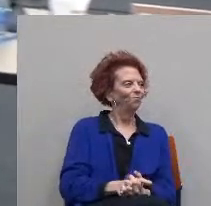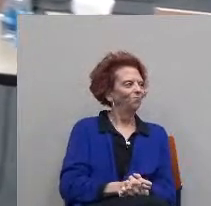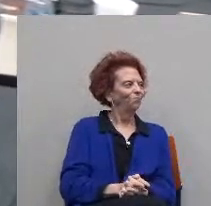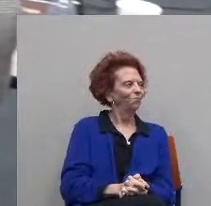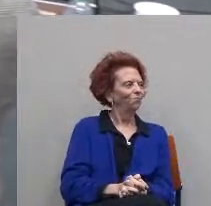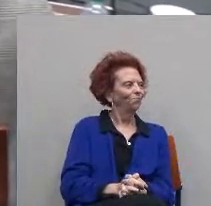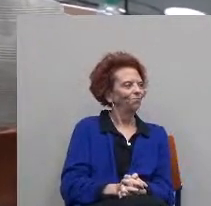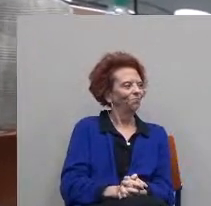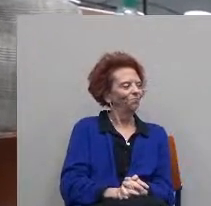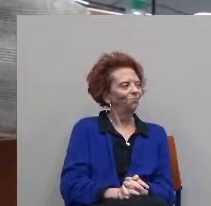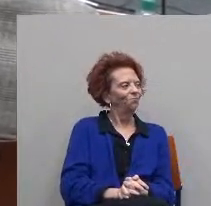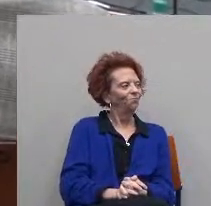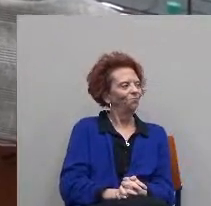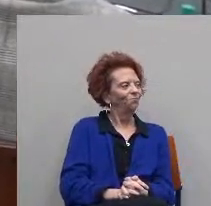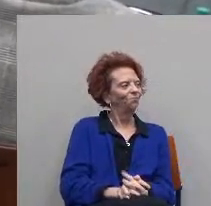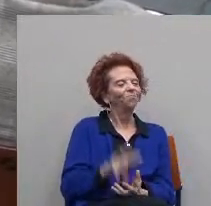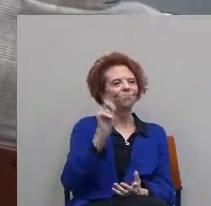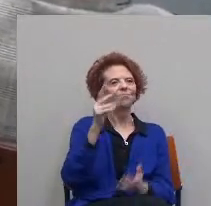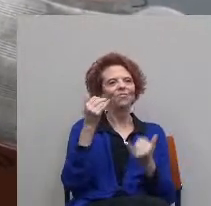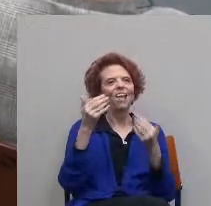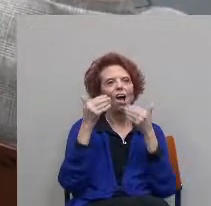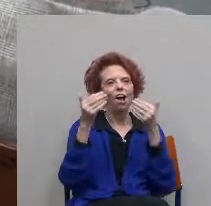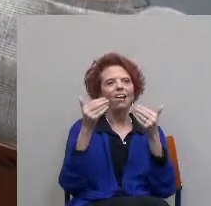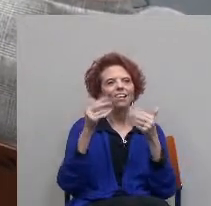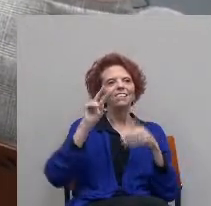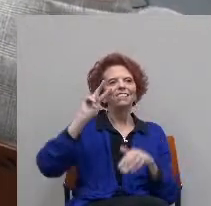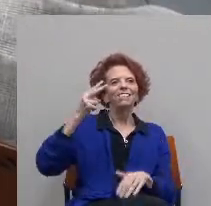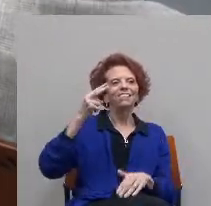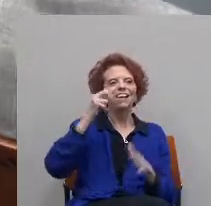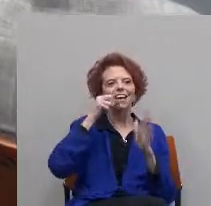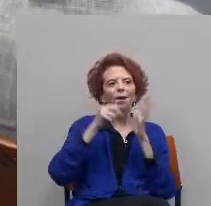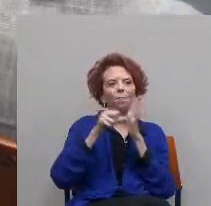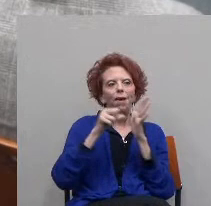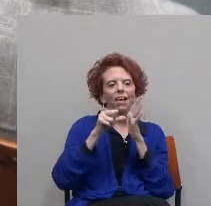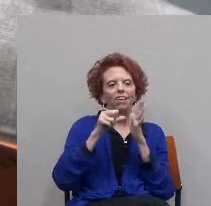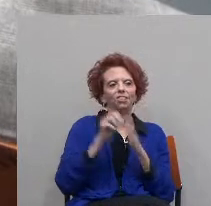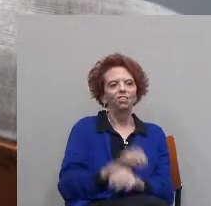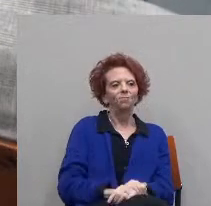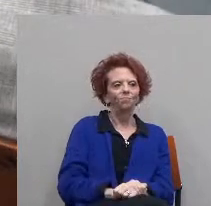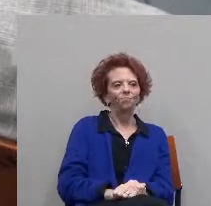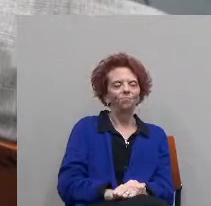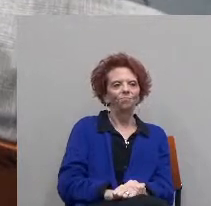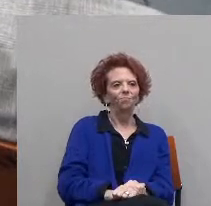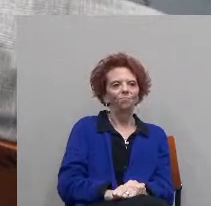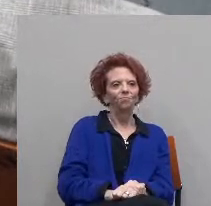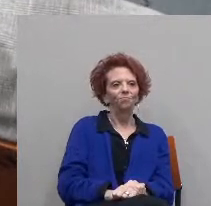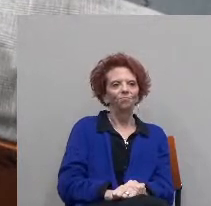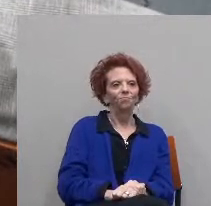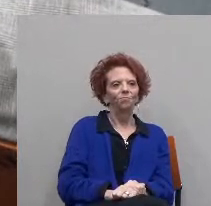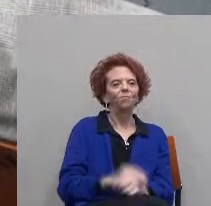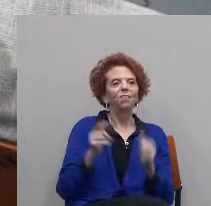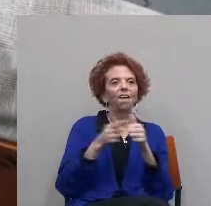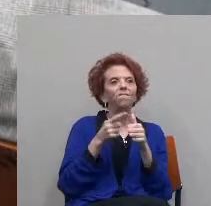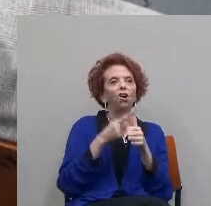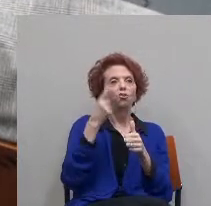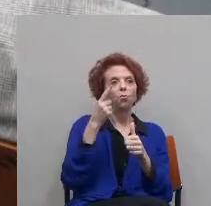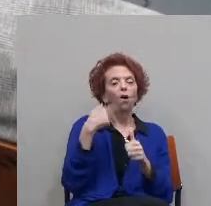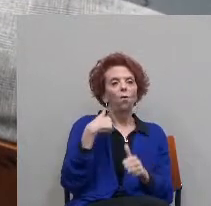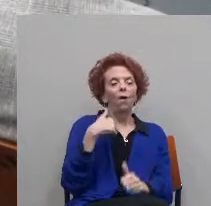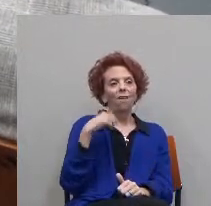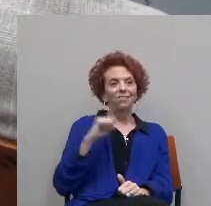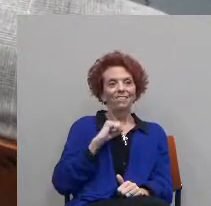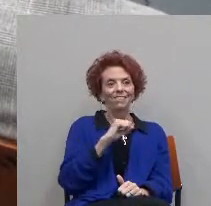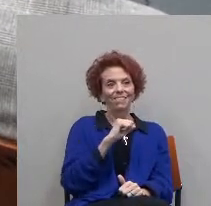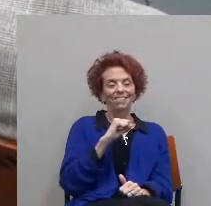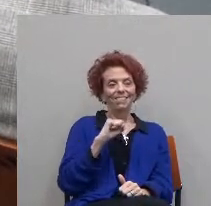again. So, moving on to the second page of the department package, the first one on this slide that we have is Senate